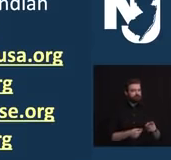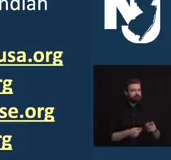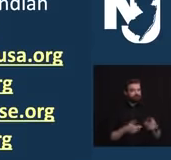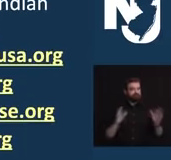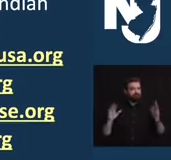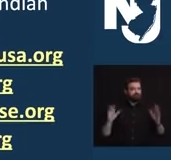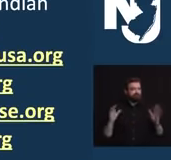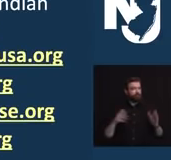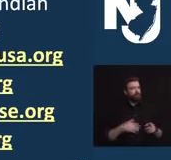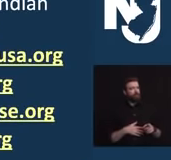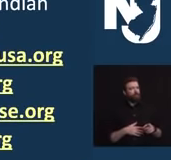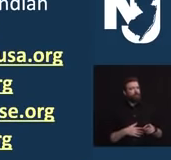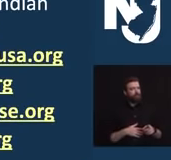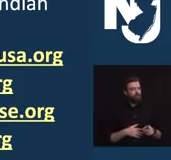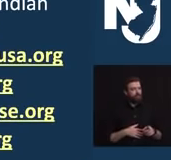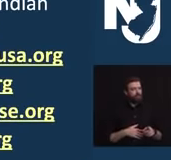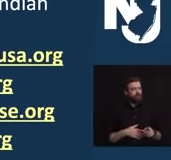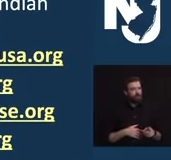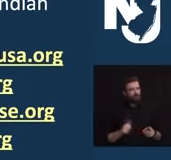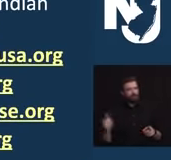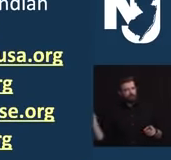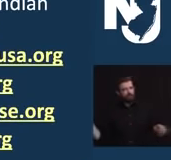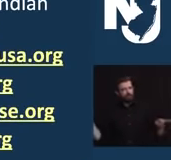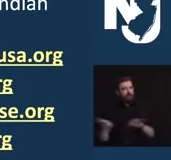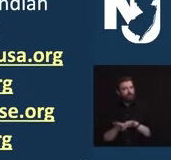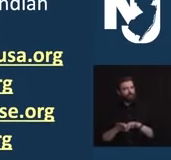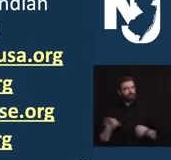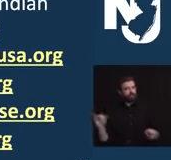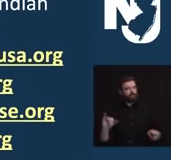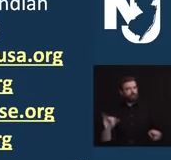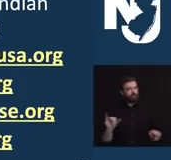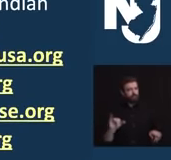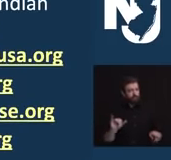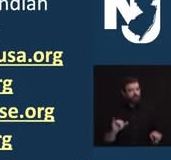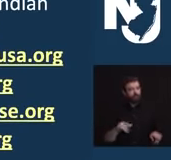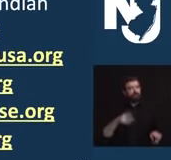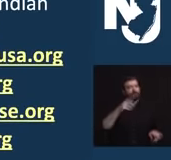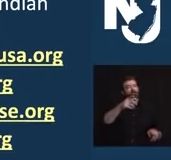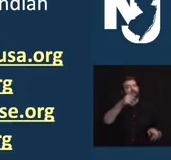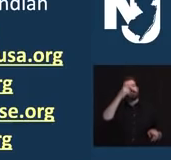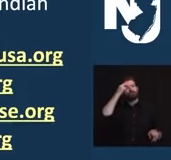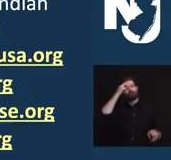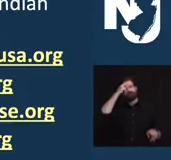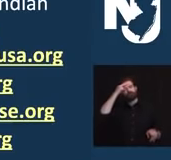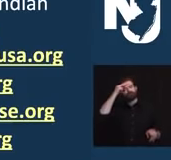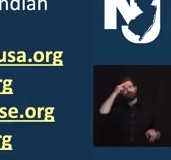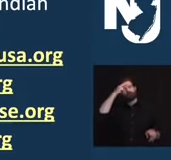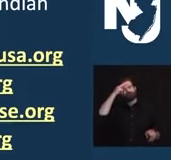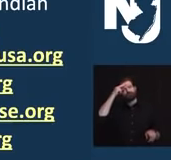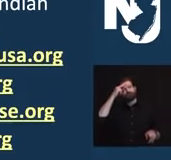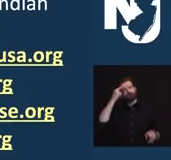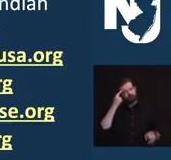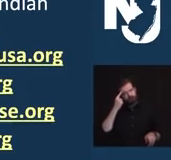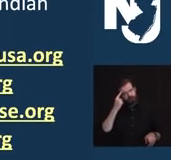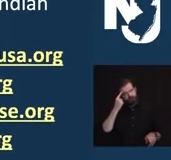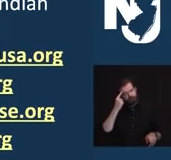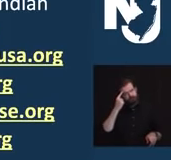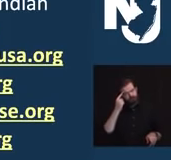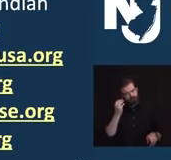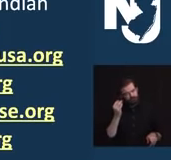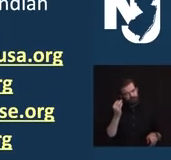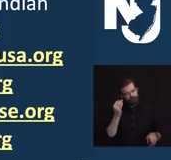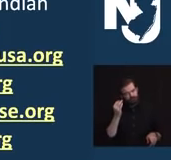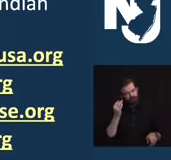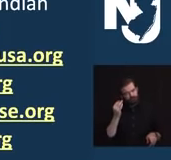I believe, on right now between the Hospital Association, members of our administration with Hospitals